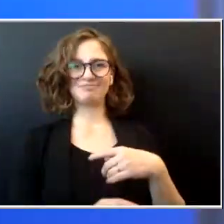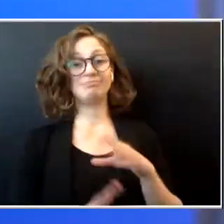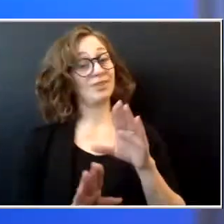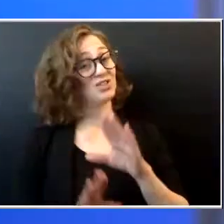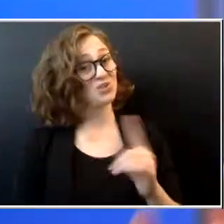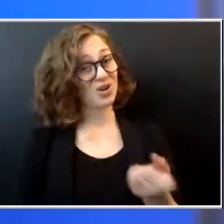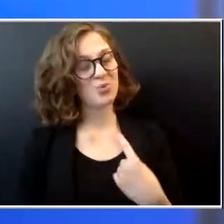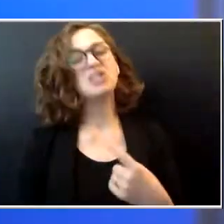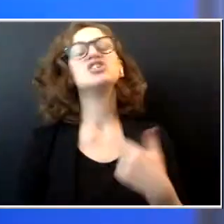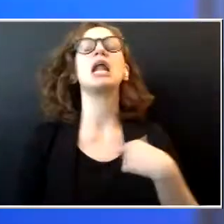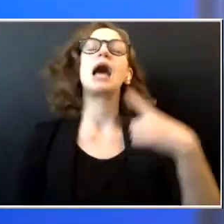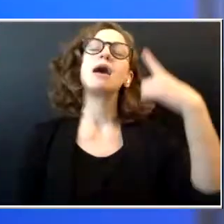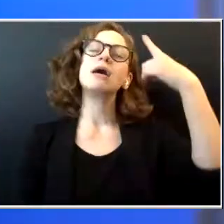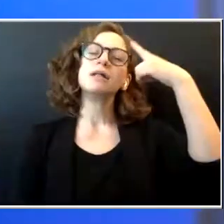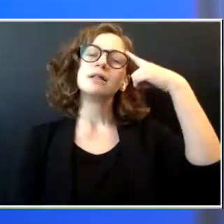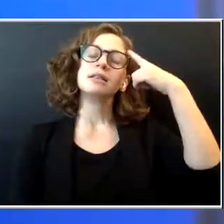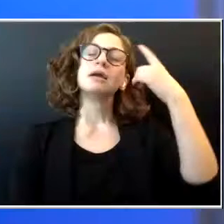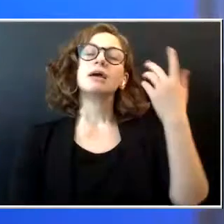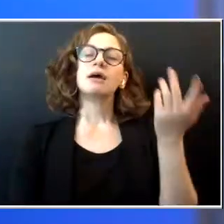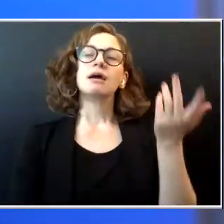think to the